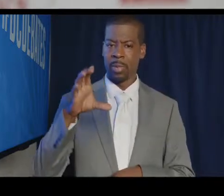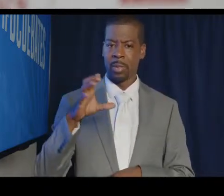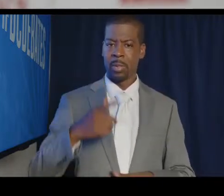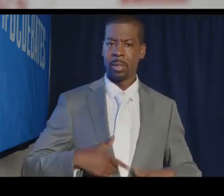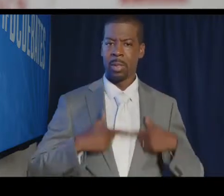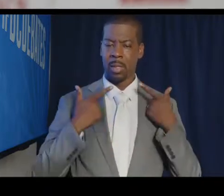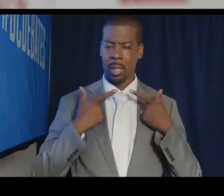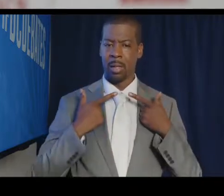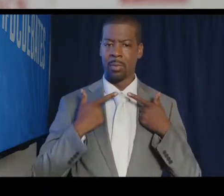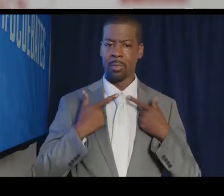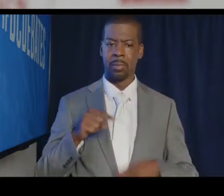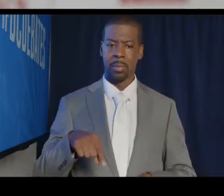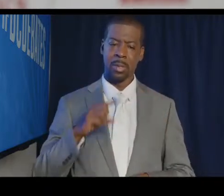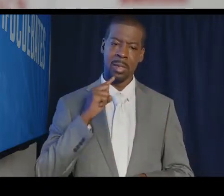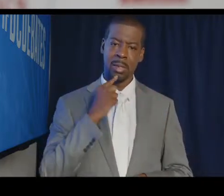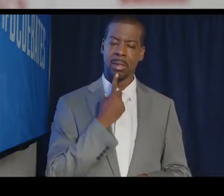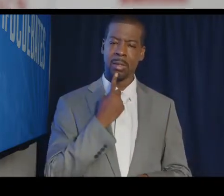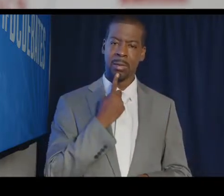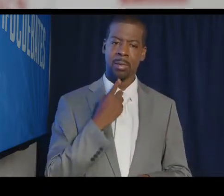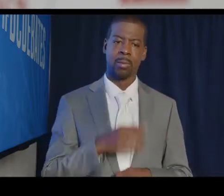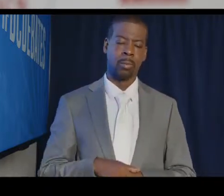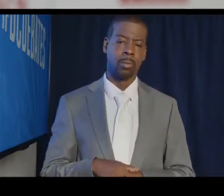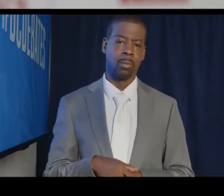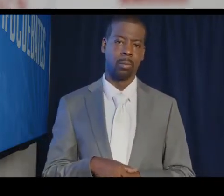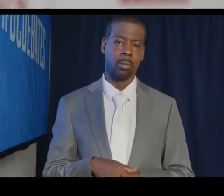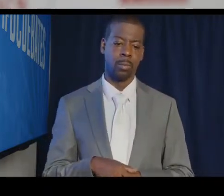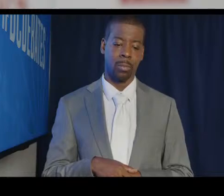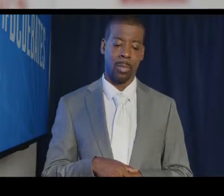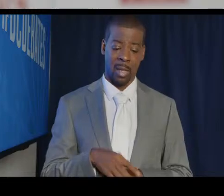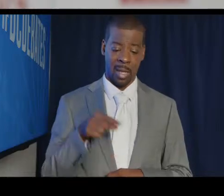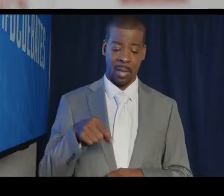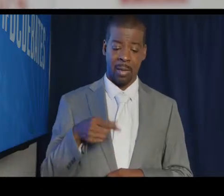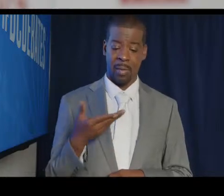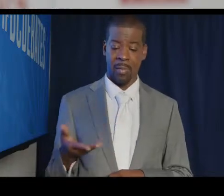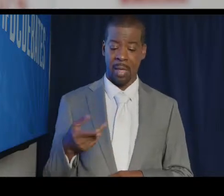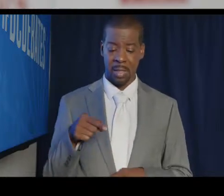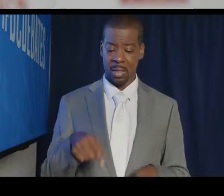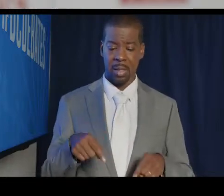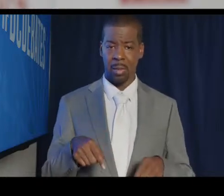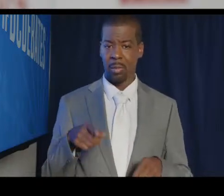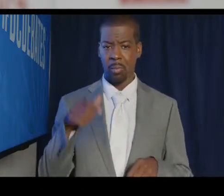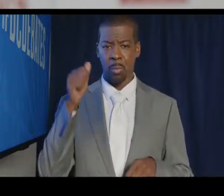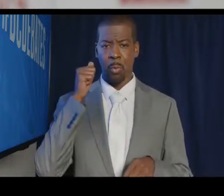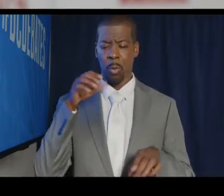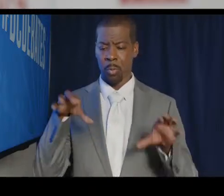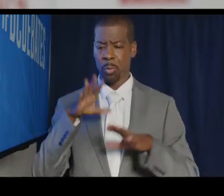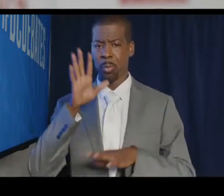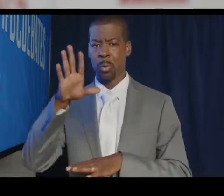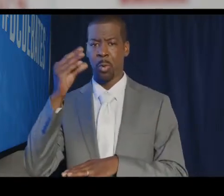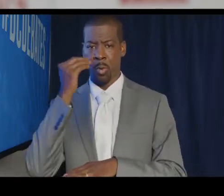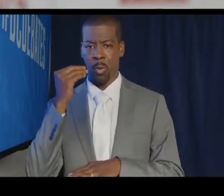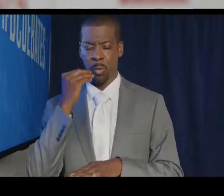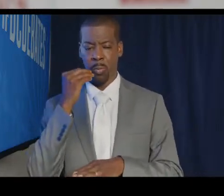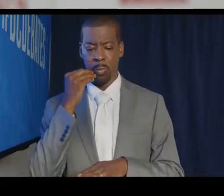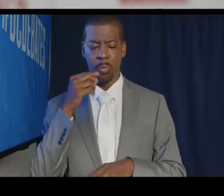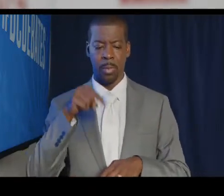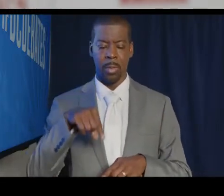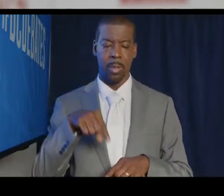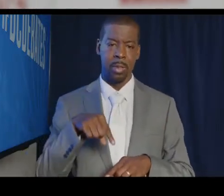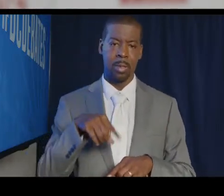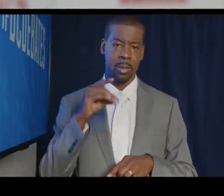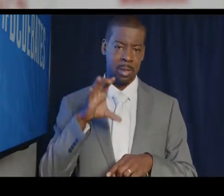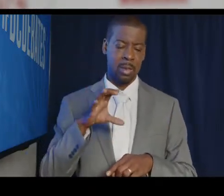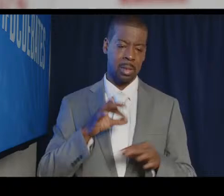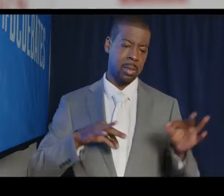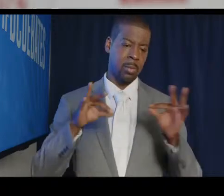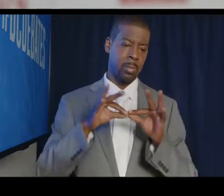of Columbia or the Douglas Commonwealth and do things here that you wouldn't do in other places. We have to be able to stand firm on that. I agree that the